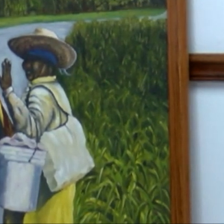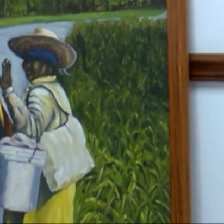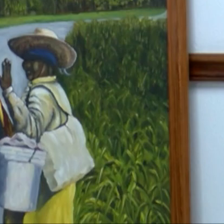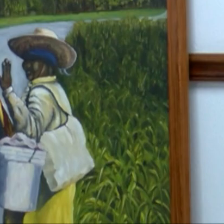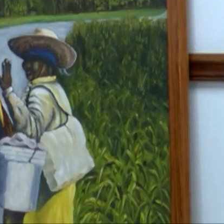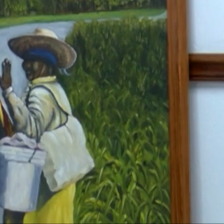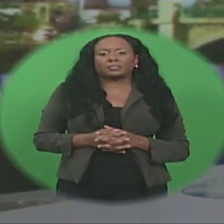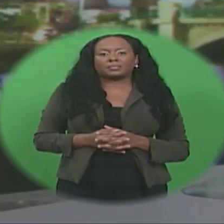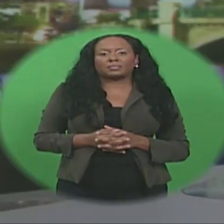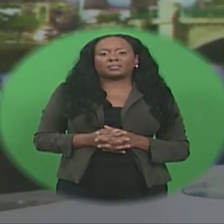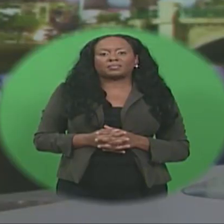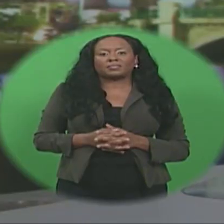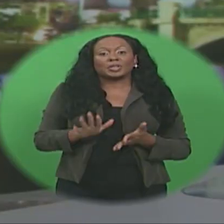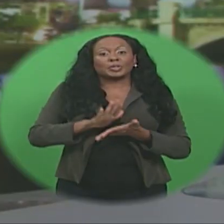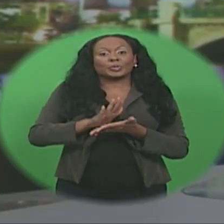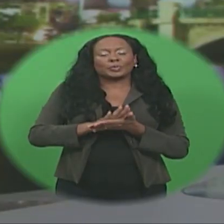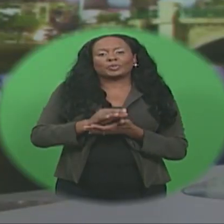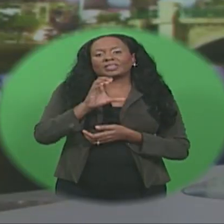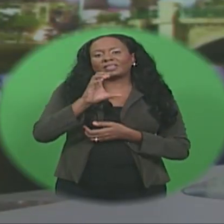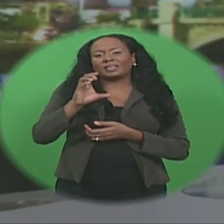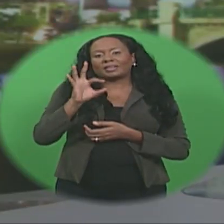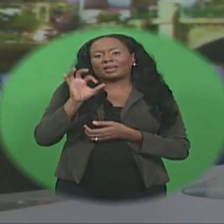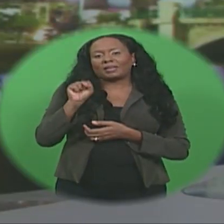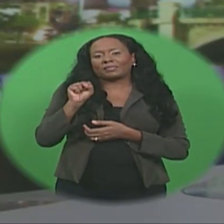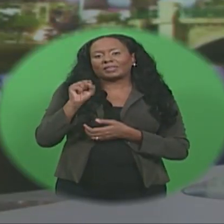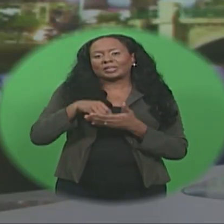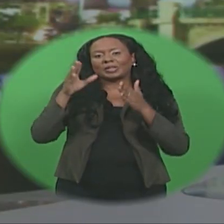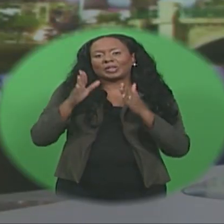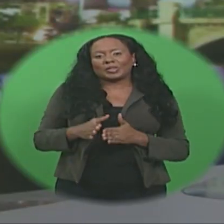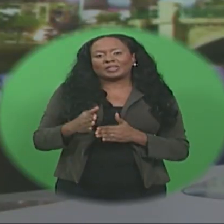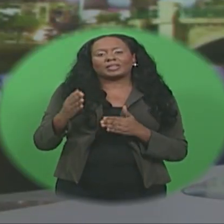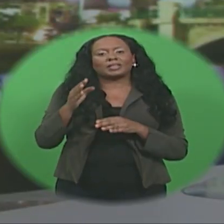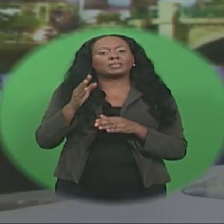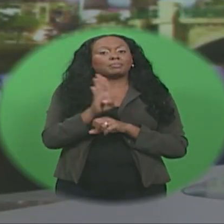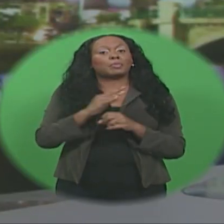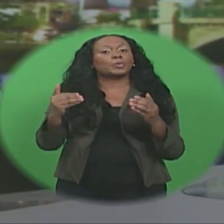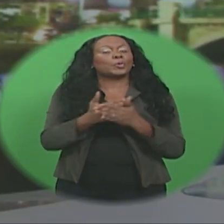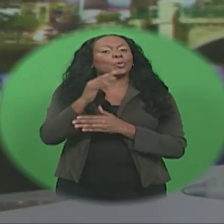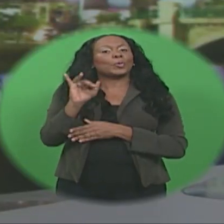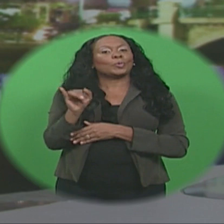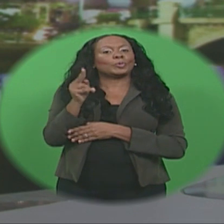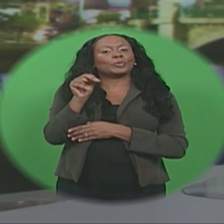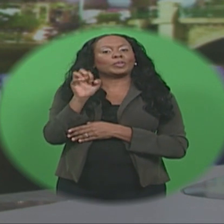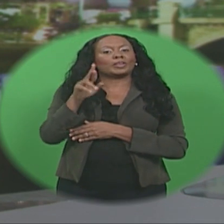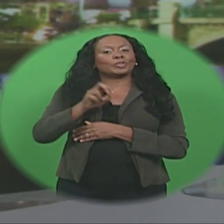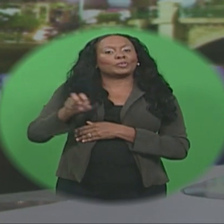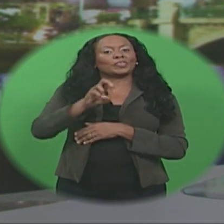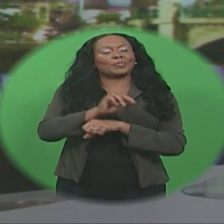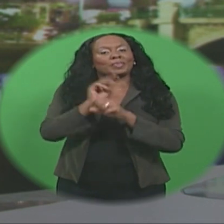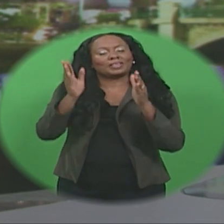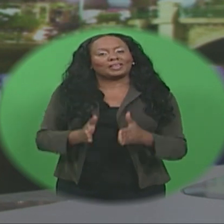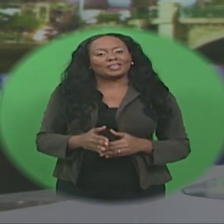of this process. Christchurch Foundation School student Dylan Ramdin is Barbados' newest junior